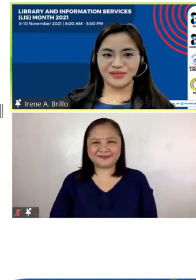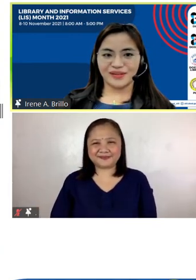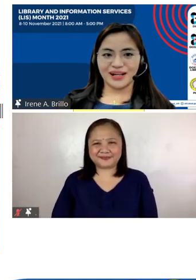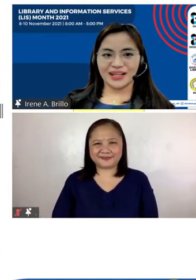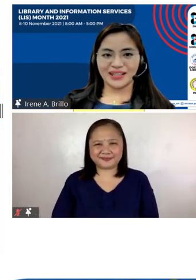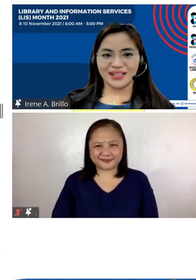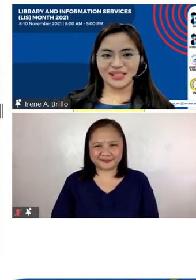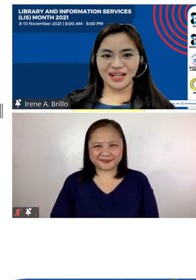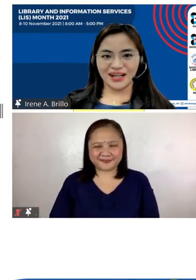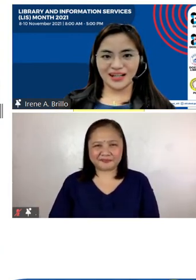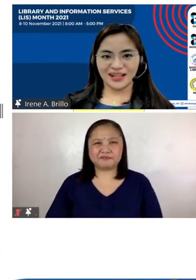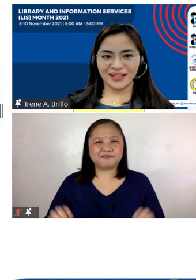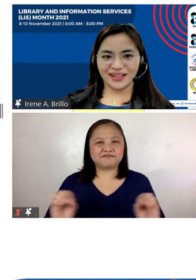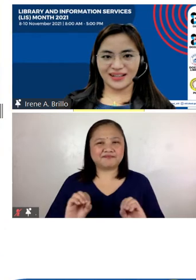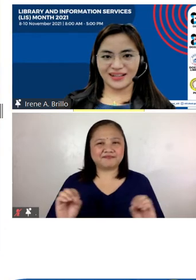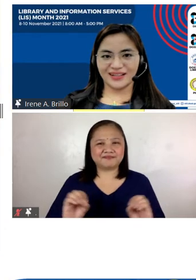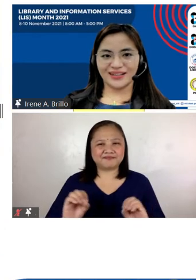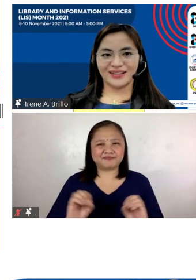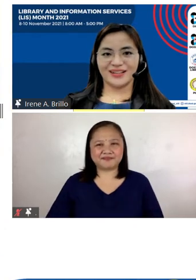Ayan, wala din siya.